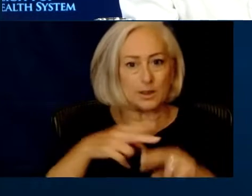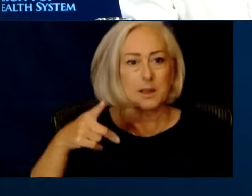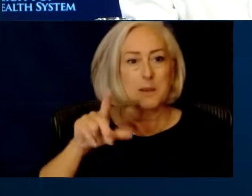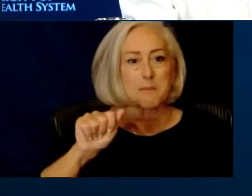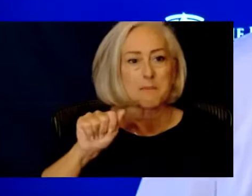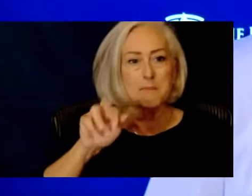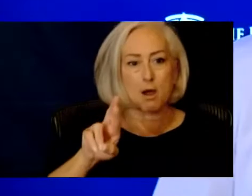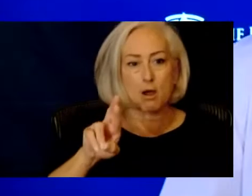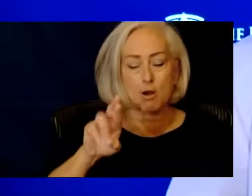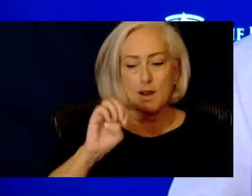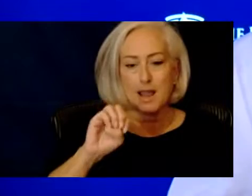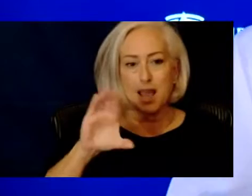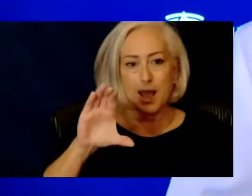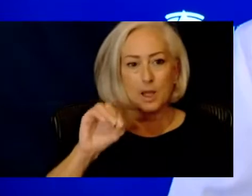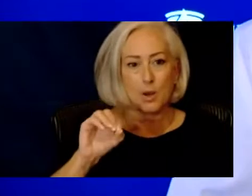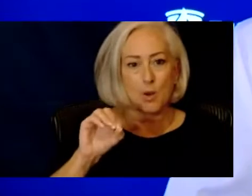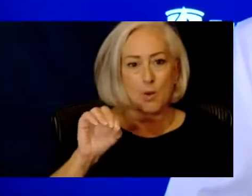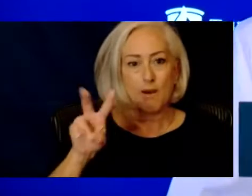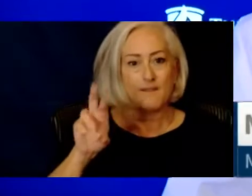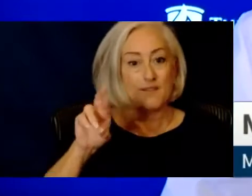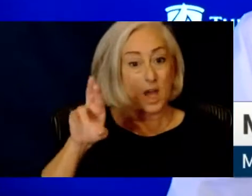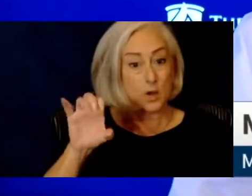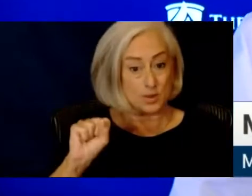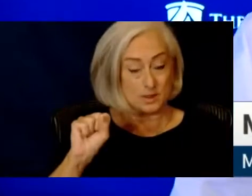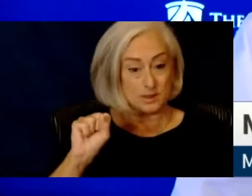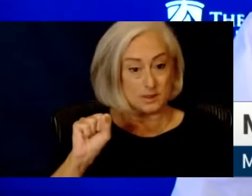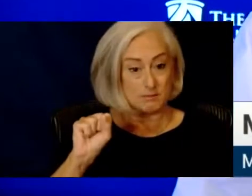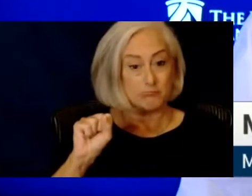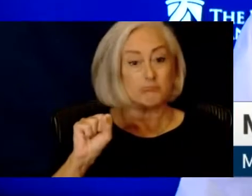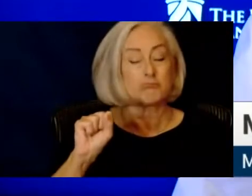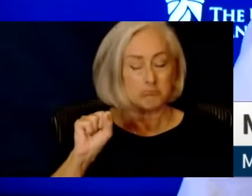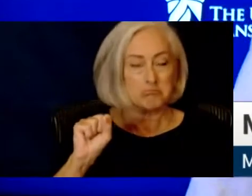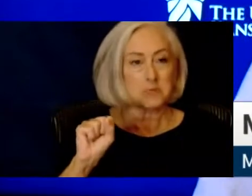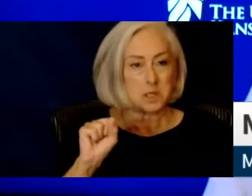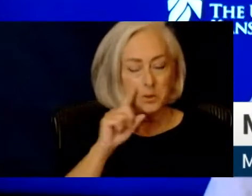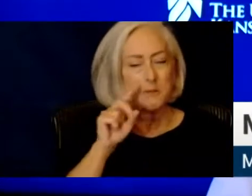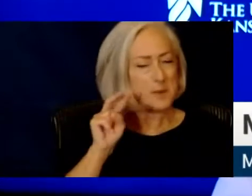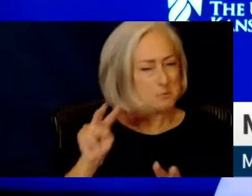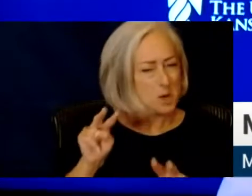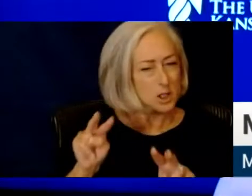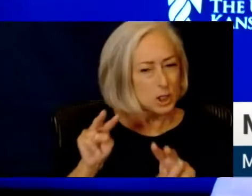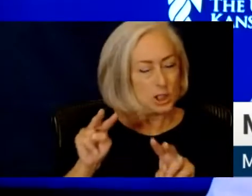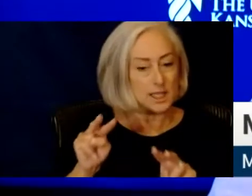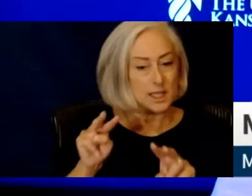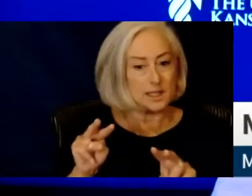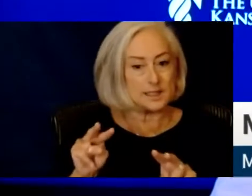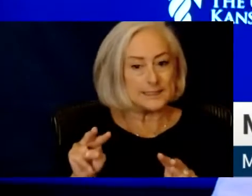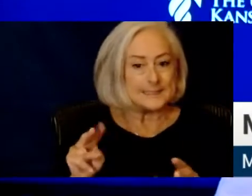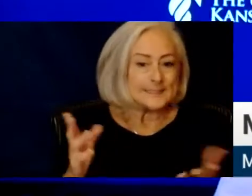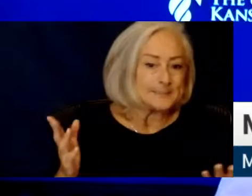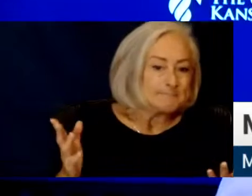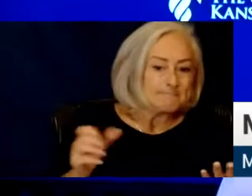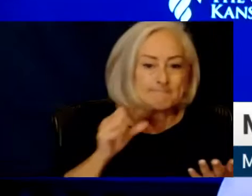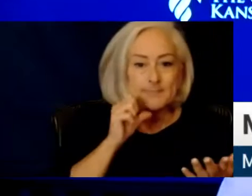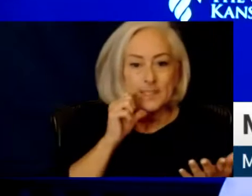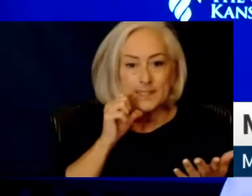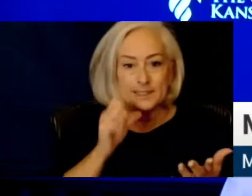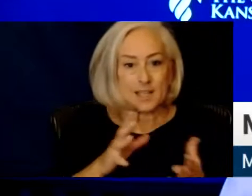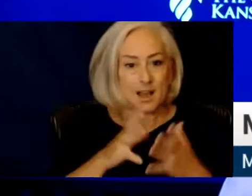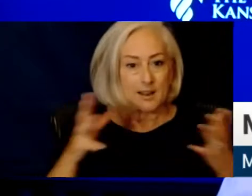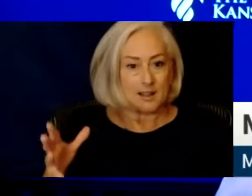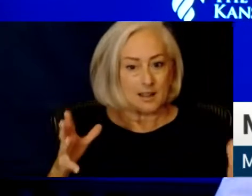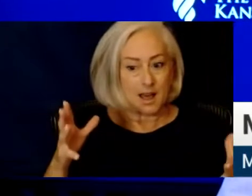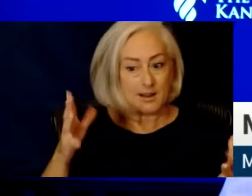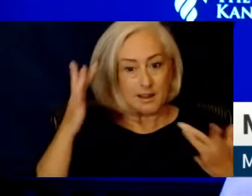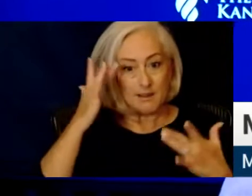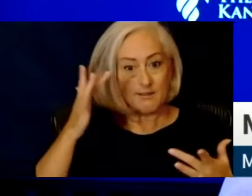And so that's definitely been on our radar. We haven't had the greatest data in terms of where all these cases exist at this